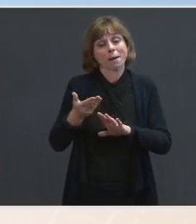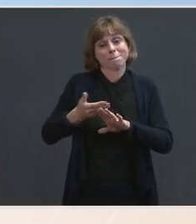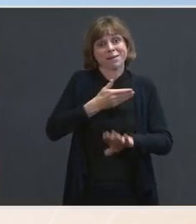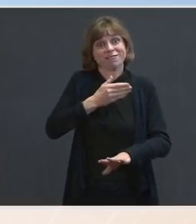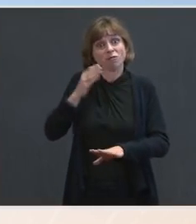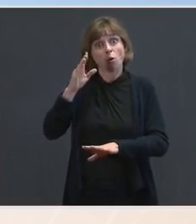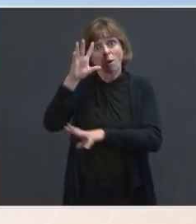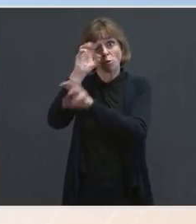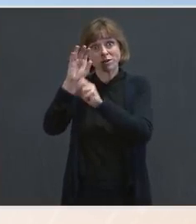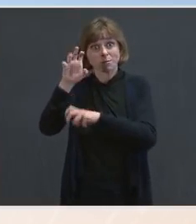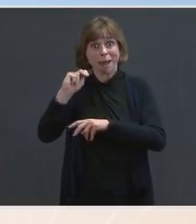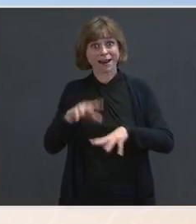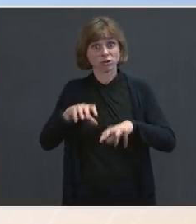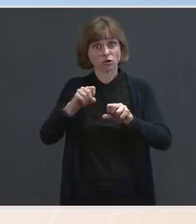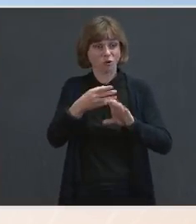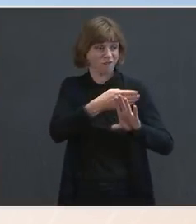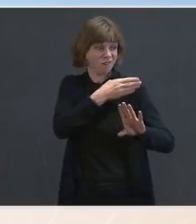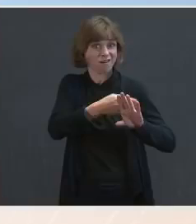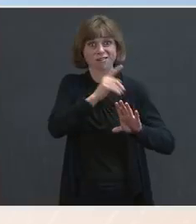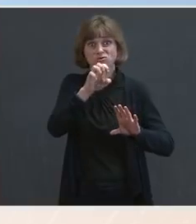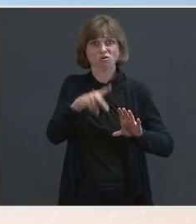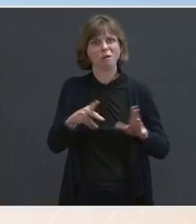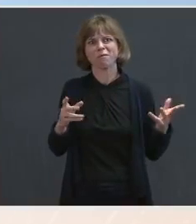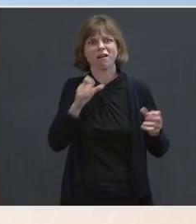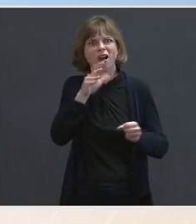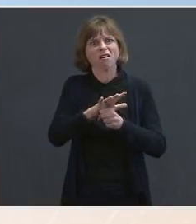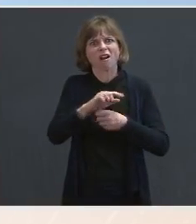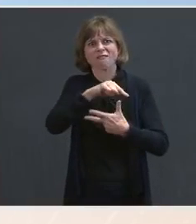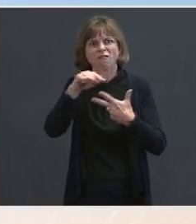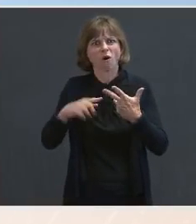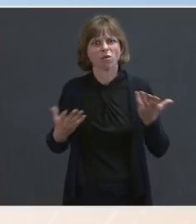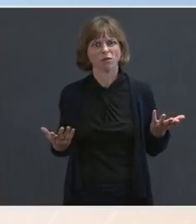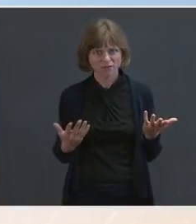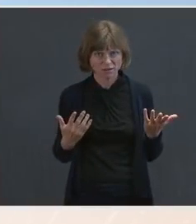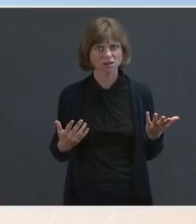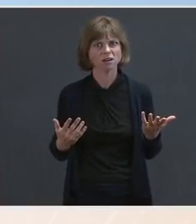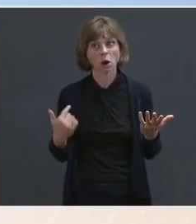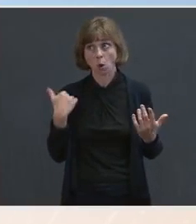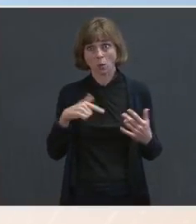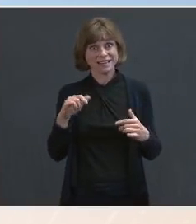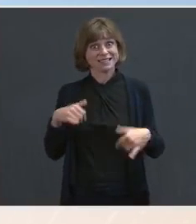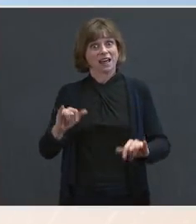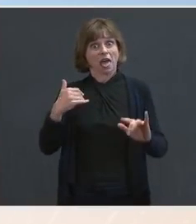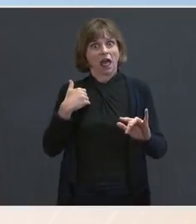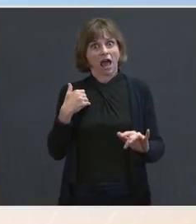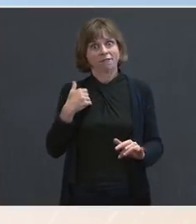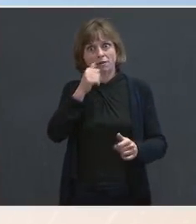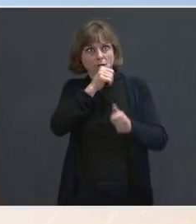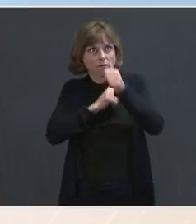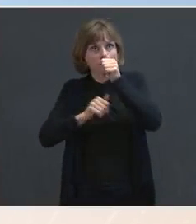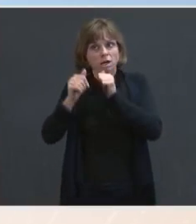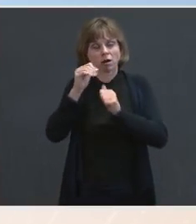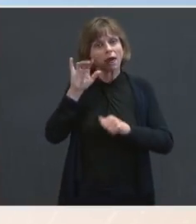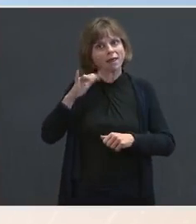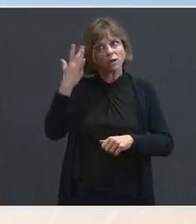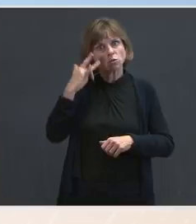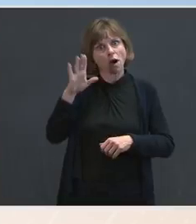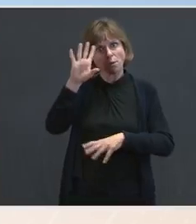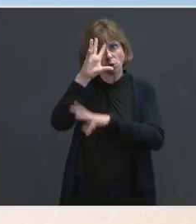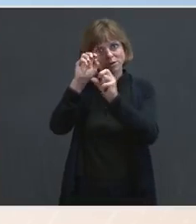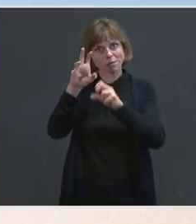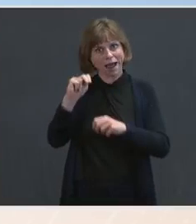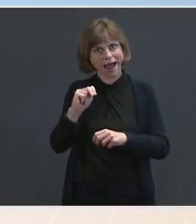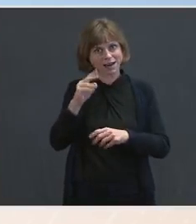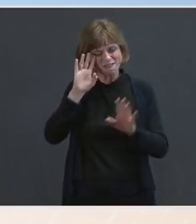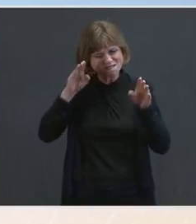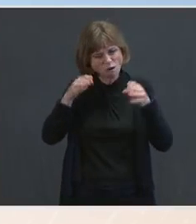We are open-eyed about the challenge we continue to live under, and that's why he has been focused every single day and doing everything possible to get